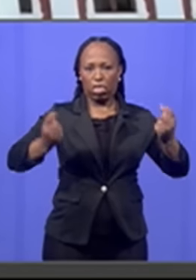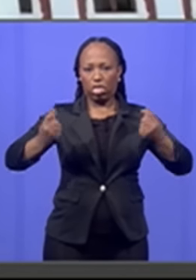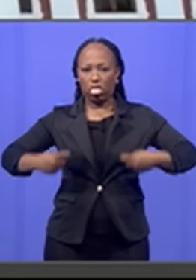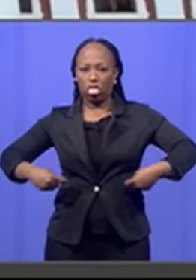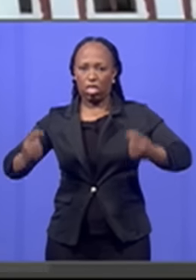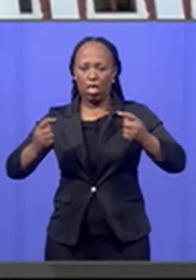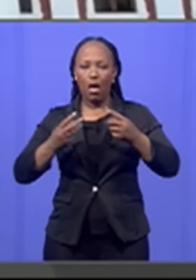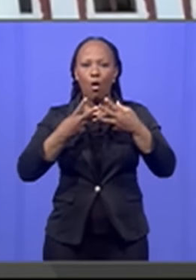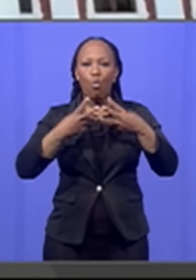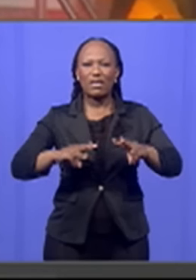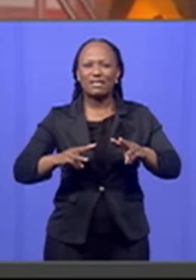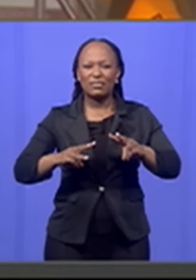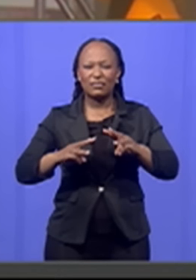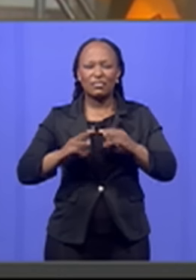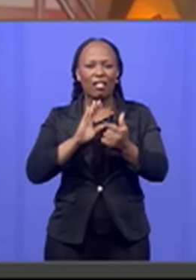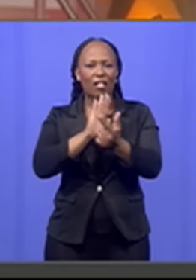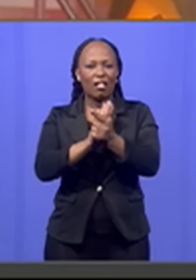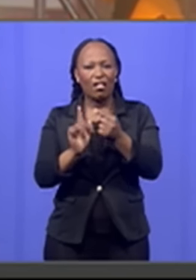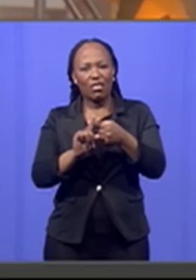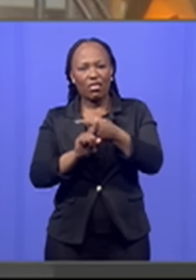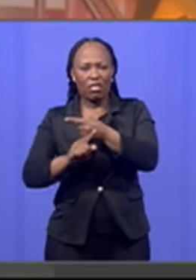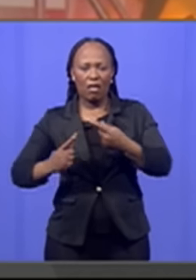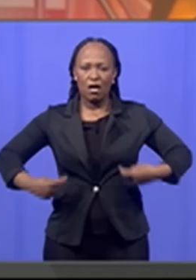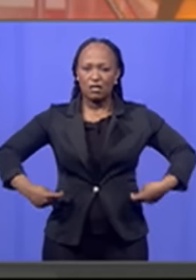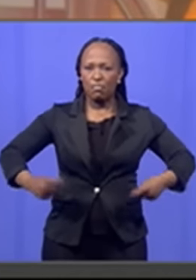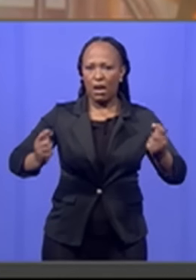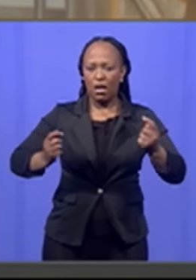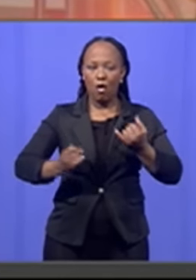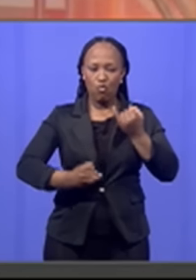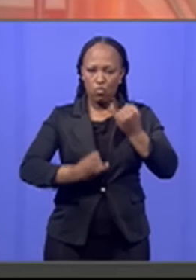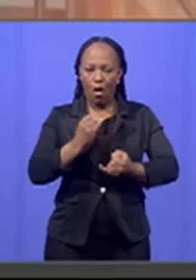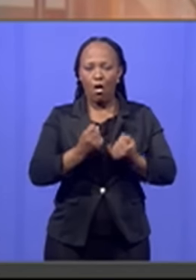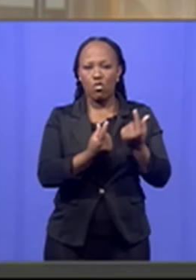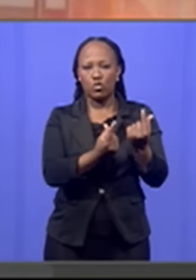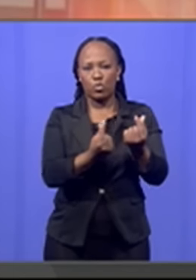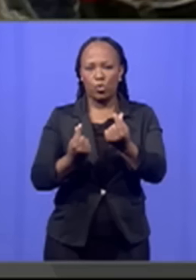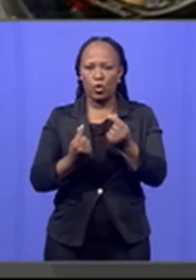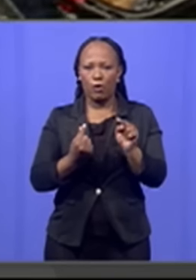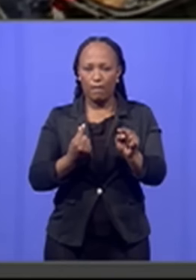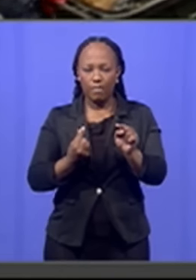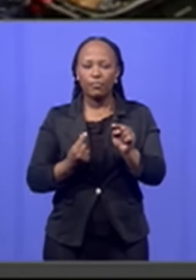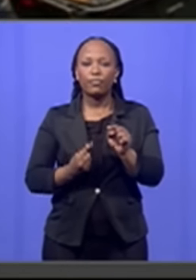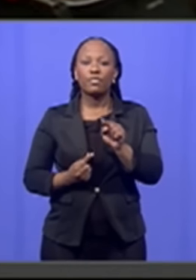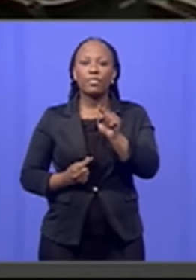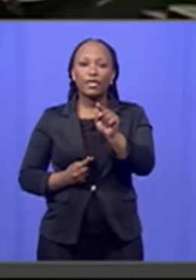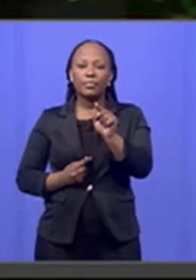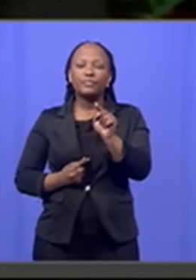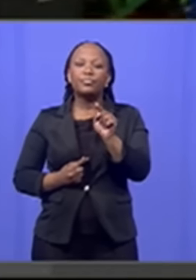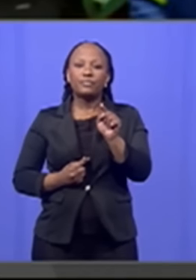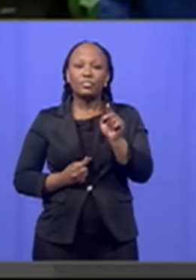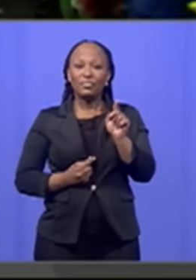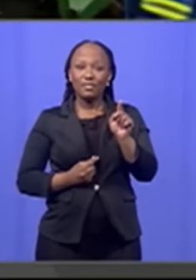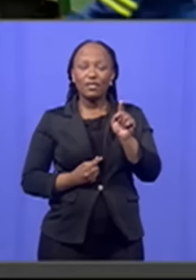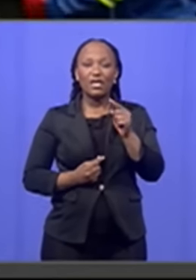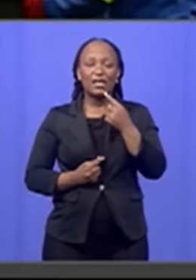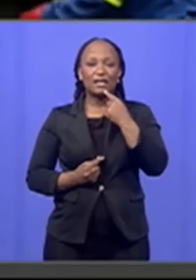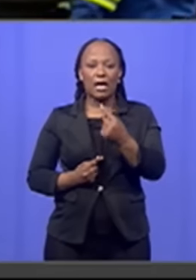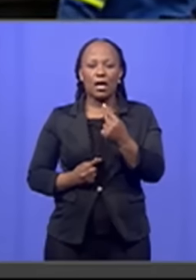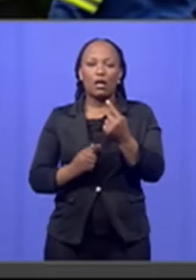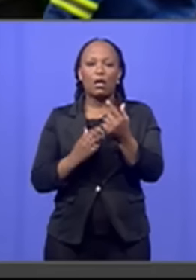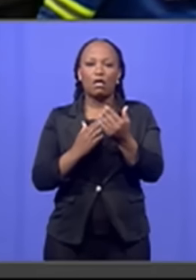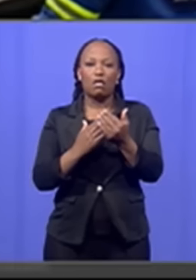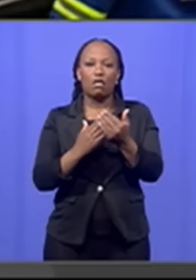to no sanctions for proven wrongdoing. Ho sa le jwalo botsamaisi ba ditshebeletso tsa setjhaba bore ho tlameha ho